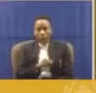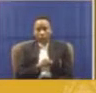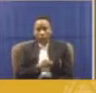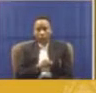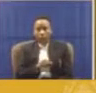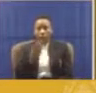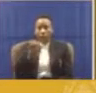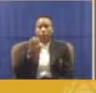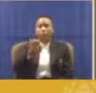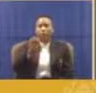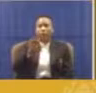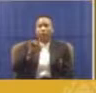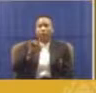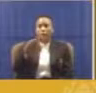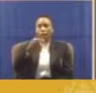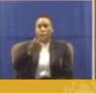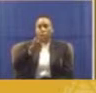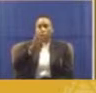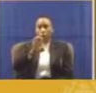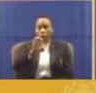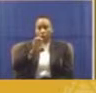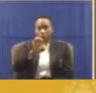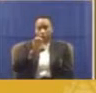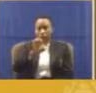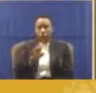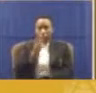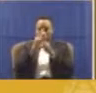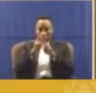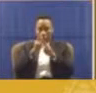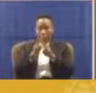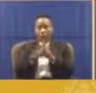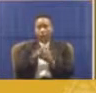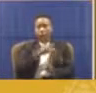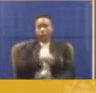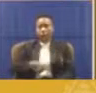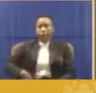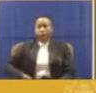Meshoe. The Honorable, the President.